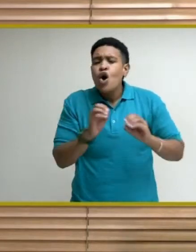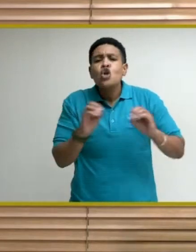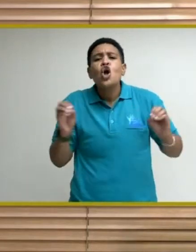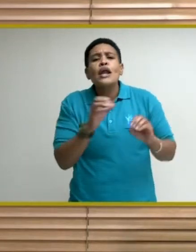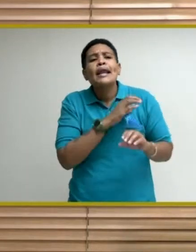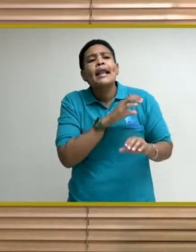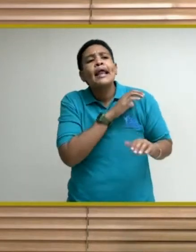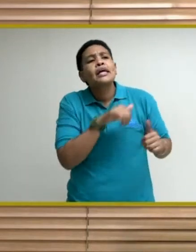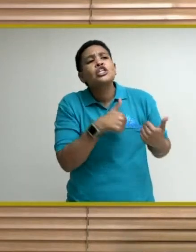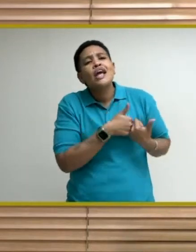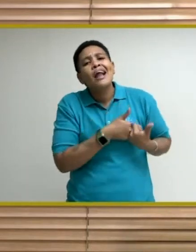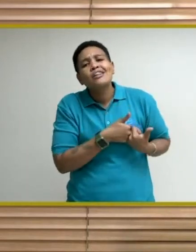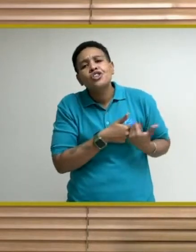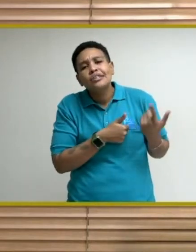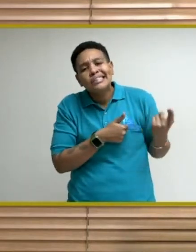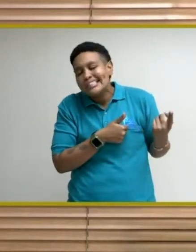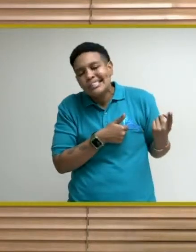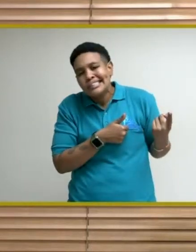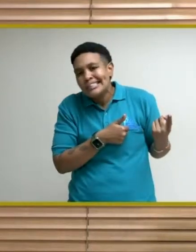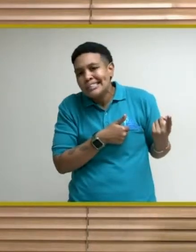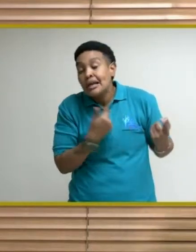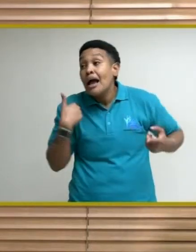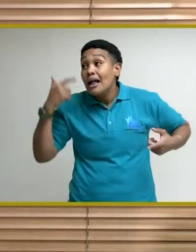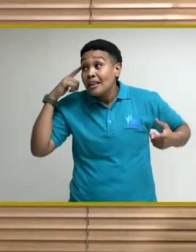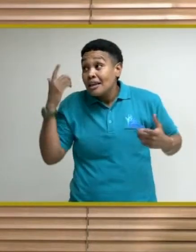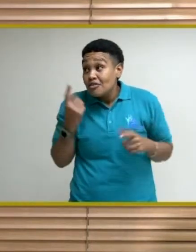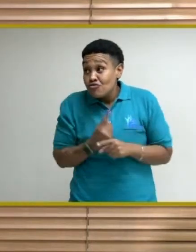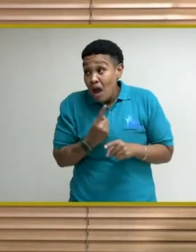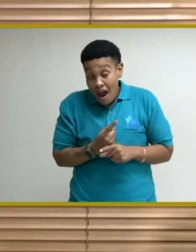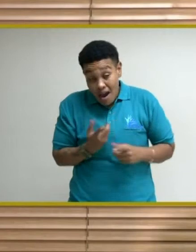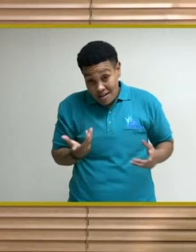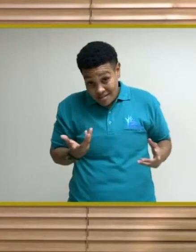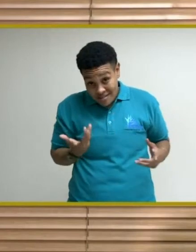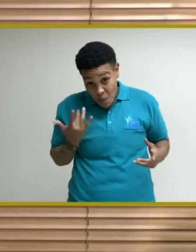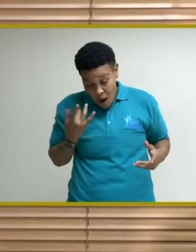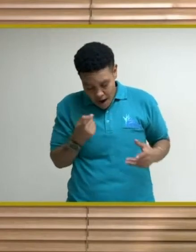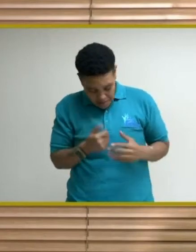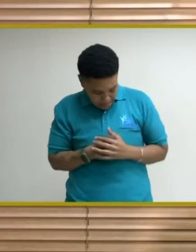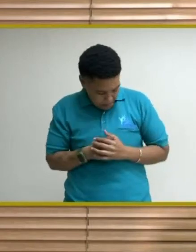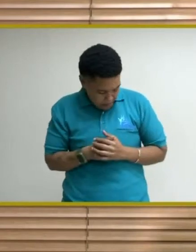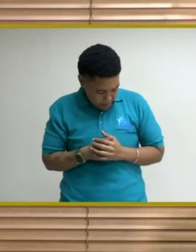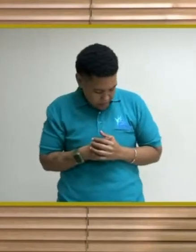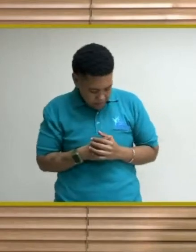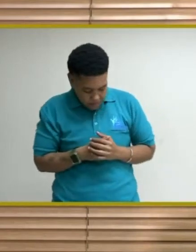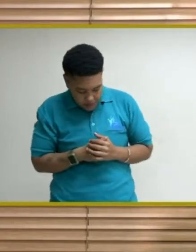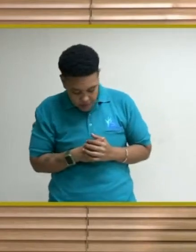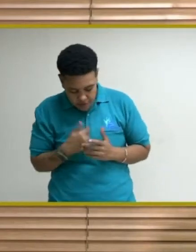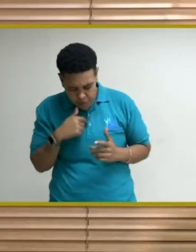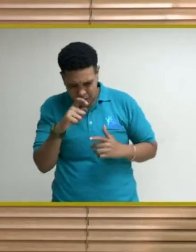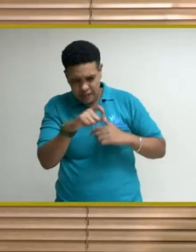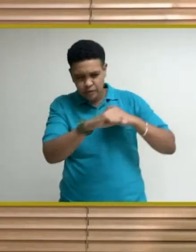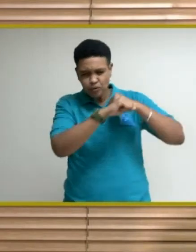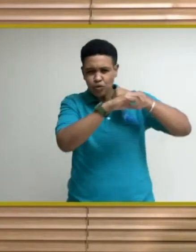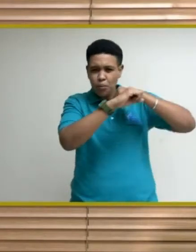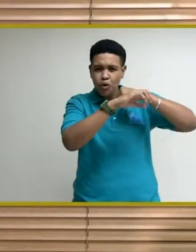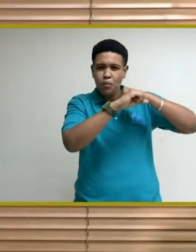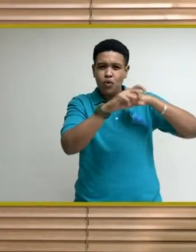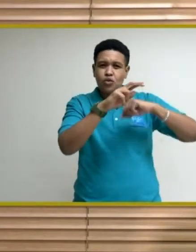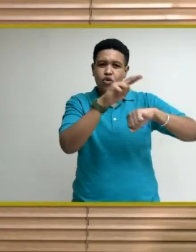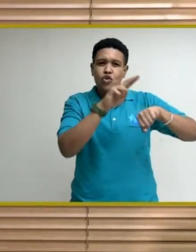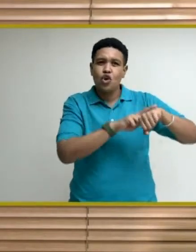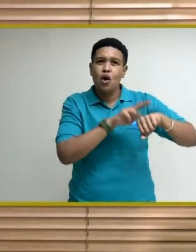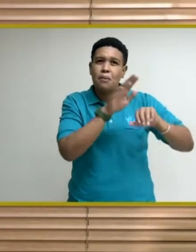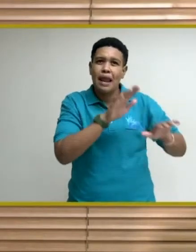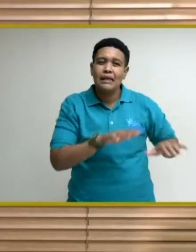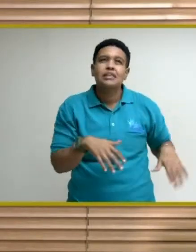non-clinical challenges. And I think rightfully so, because we need to promote the